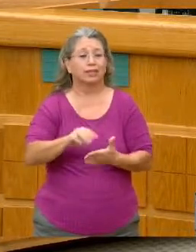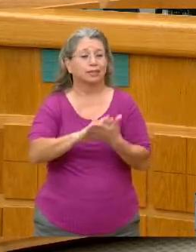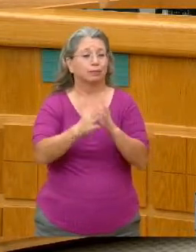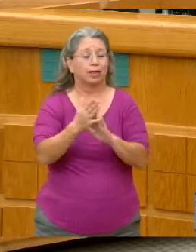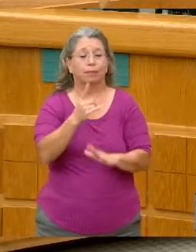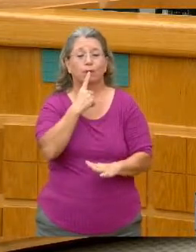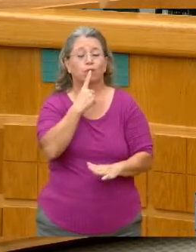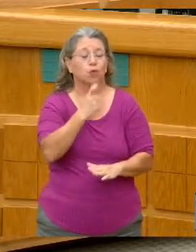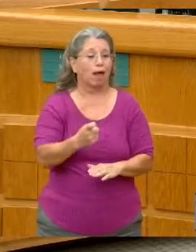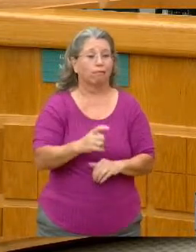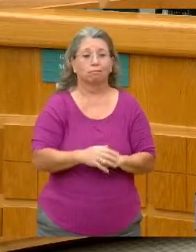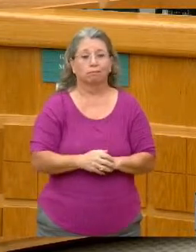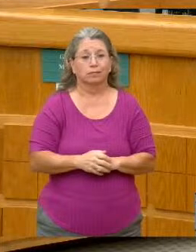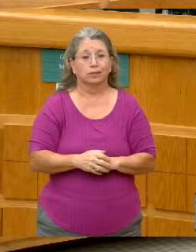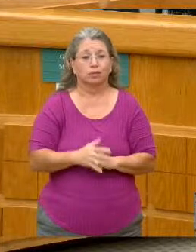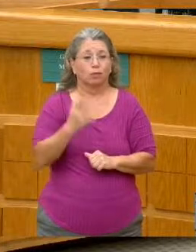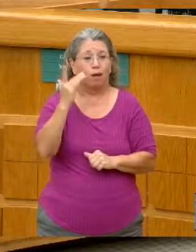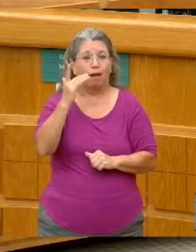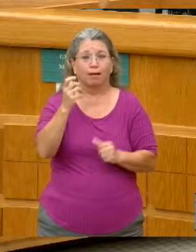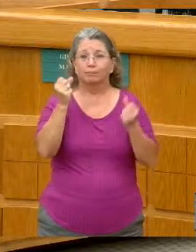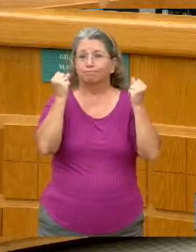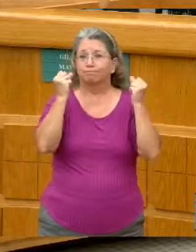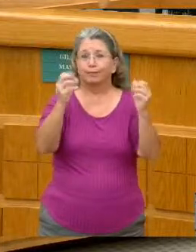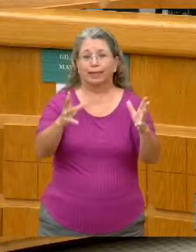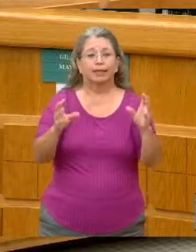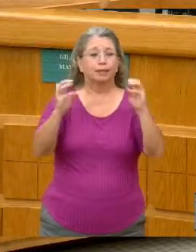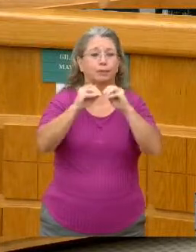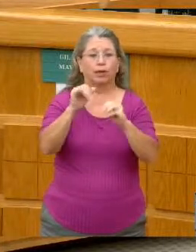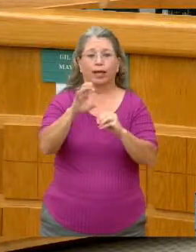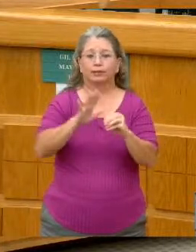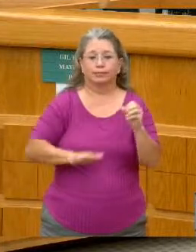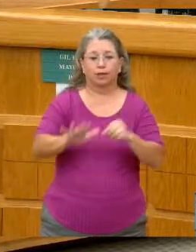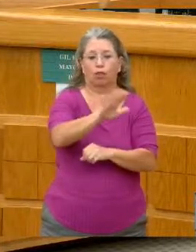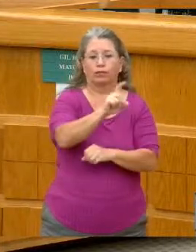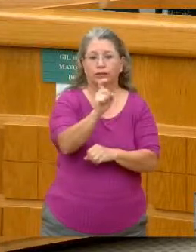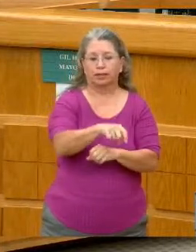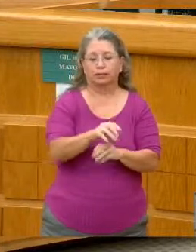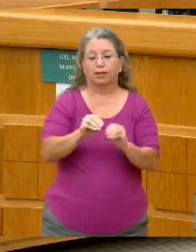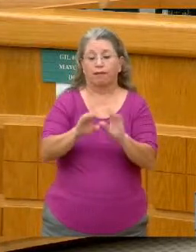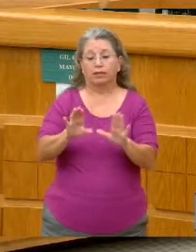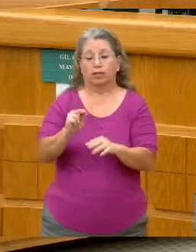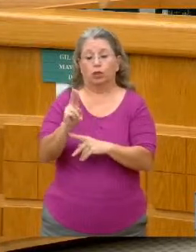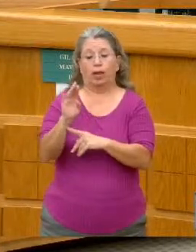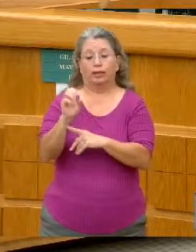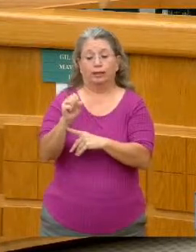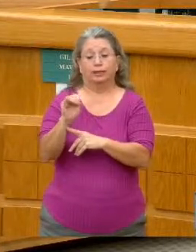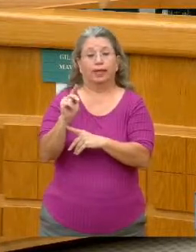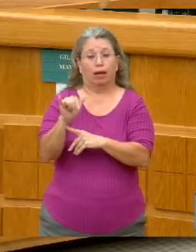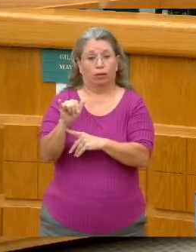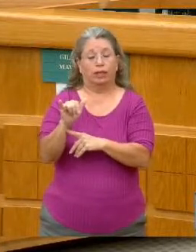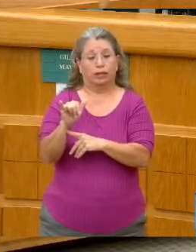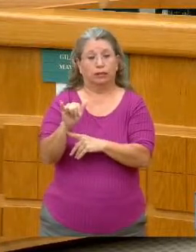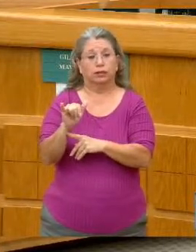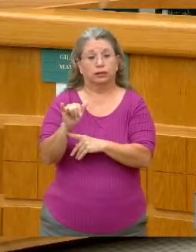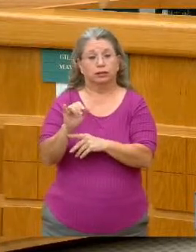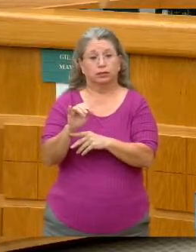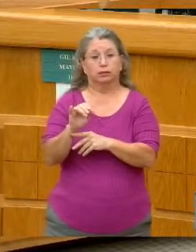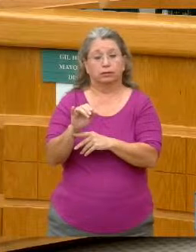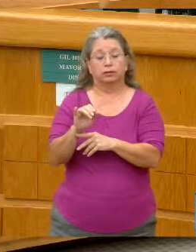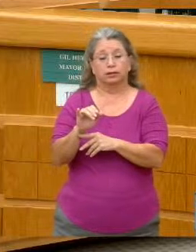there's been a lot of cases across all of Texas. In the coastal Bend area, obviously Nueces County, with the highest population, has had the